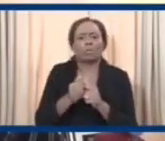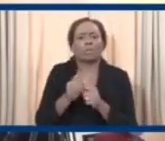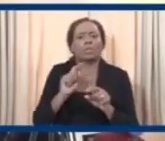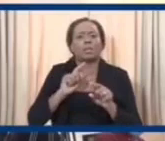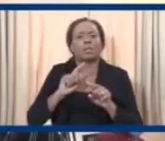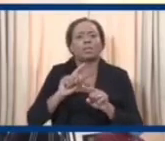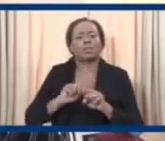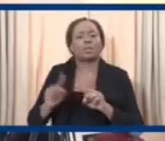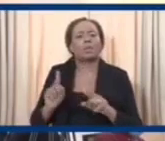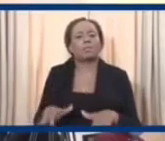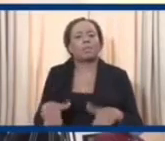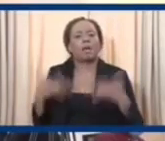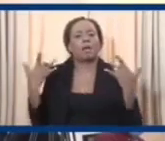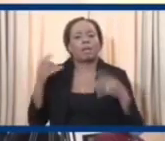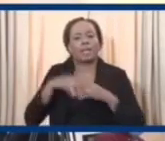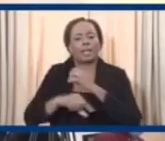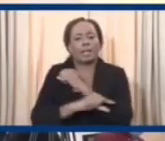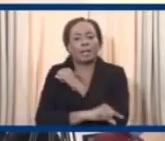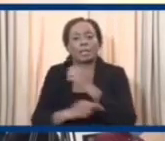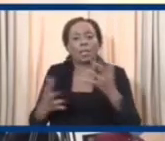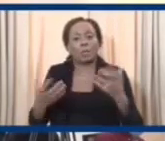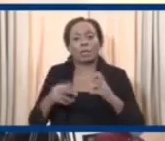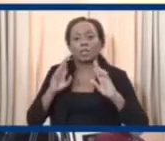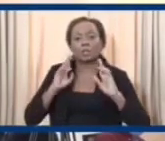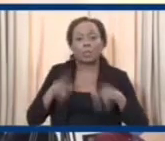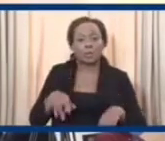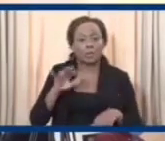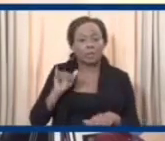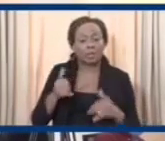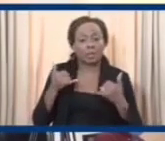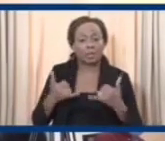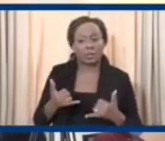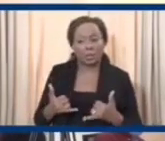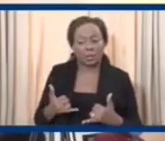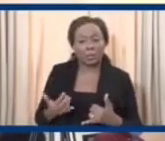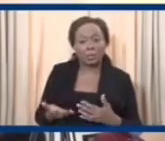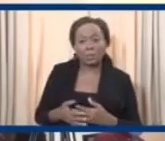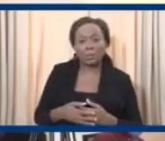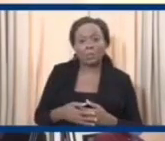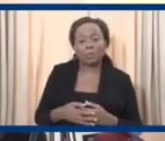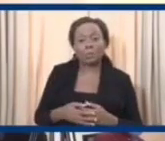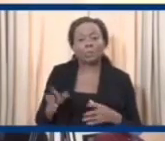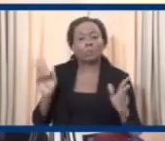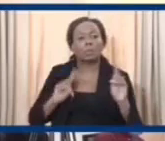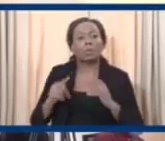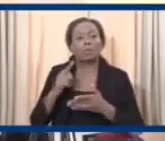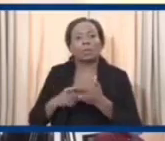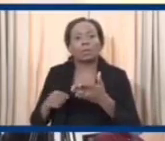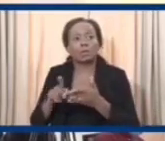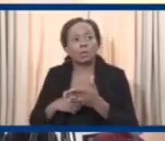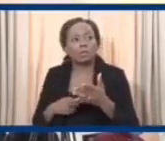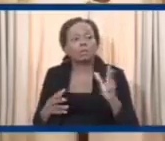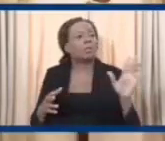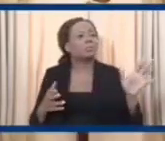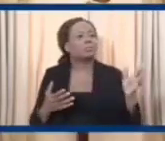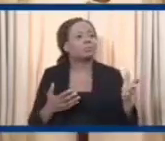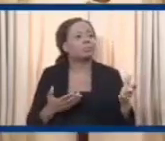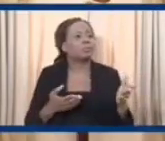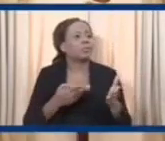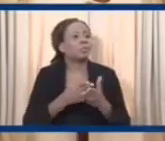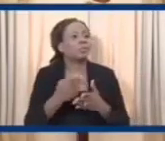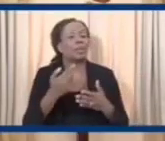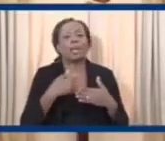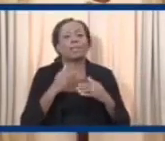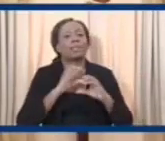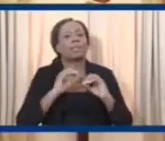with any last week or so would you like to respond to the persons who have been a little critical of your comments you know the truth hurts I have